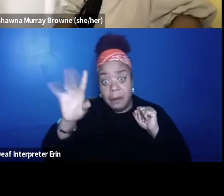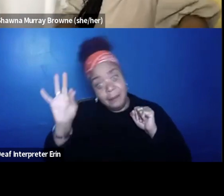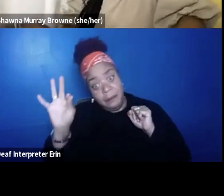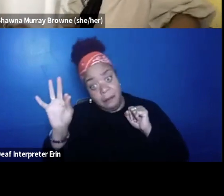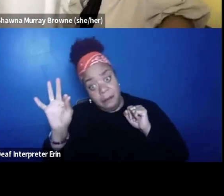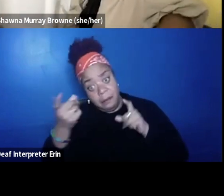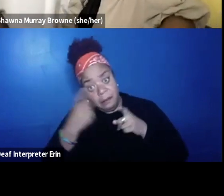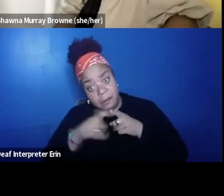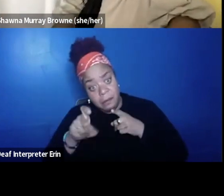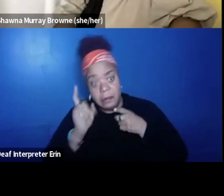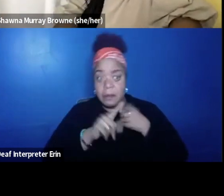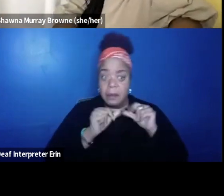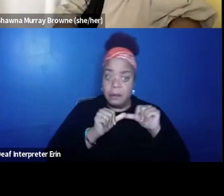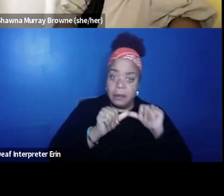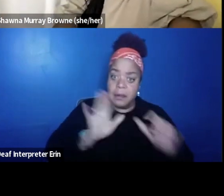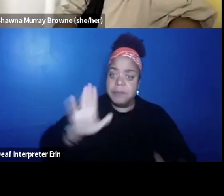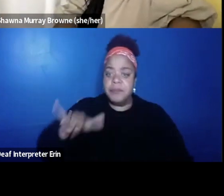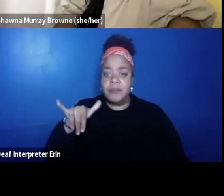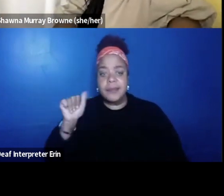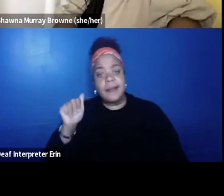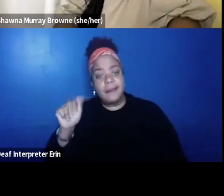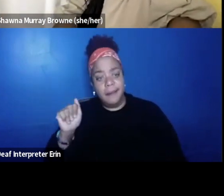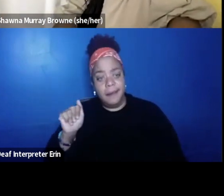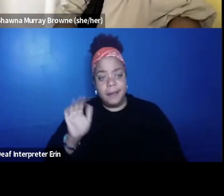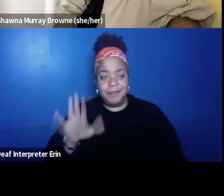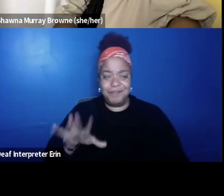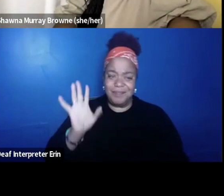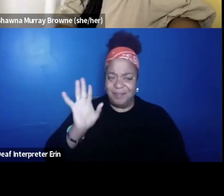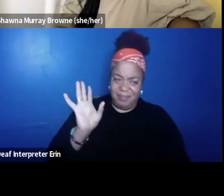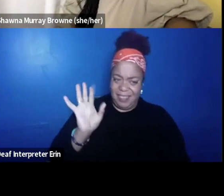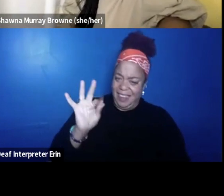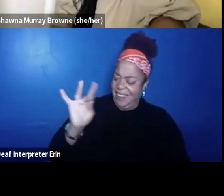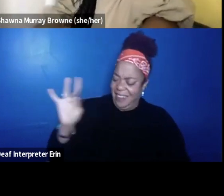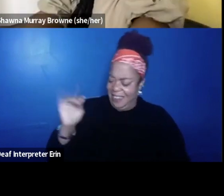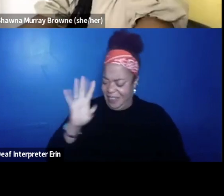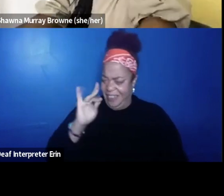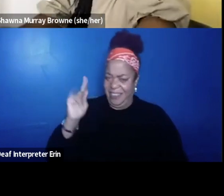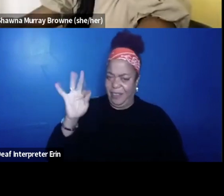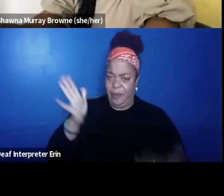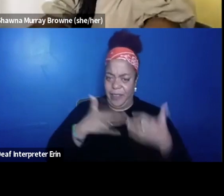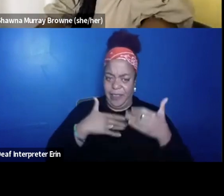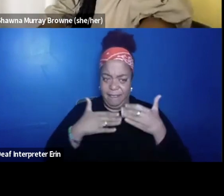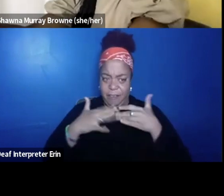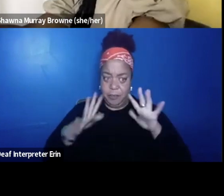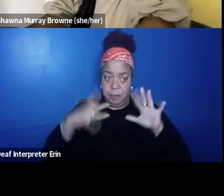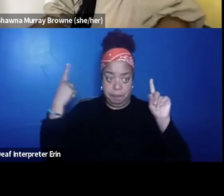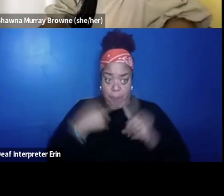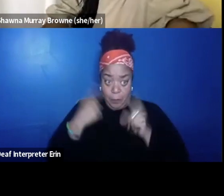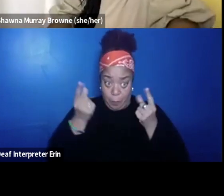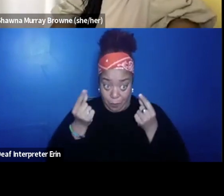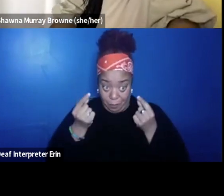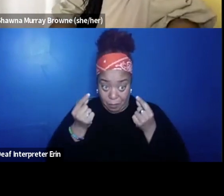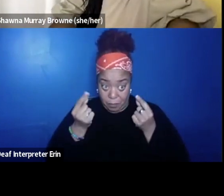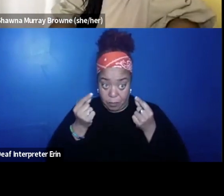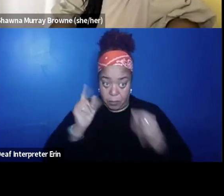Yana's case, 889 or 988, right? The idea of that is there's still a particular logic that says